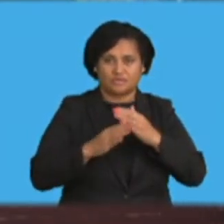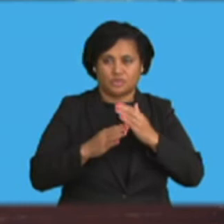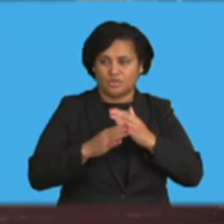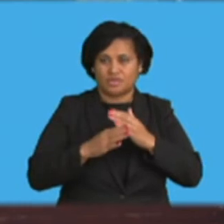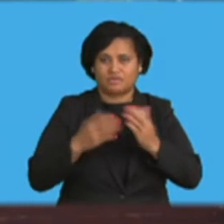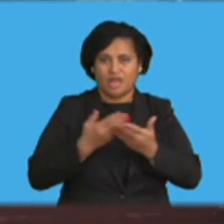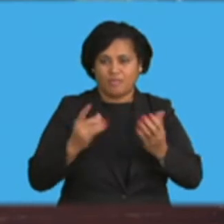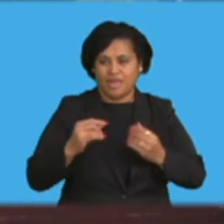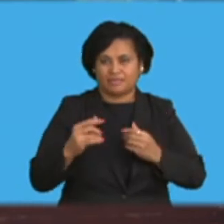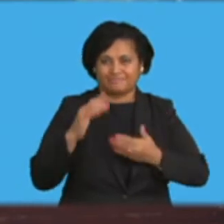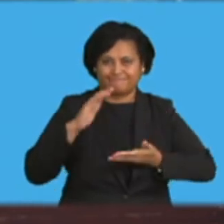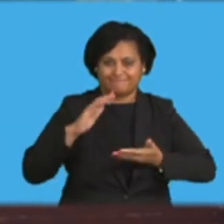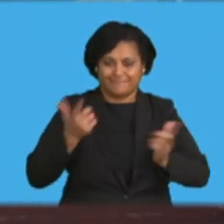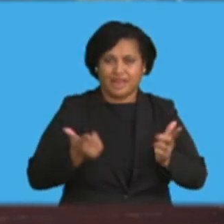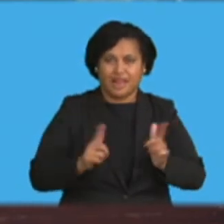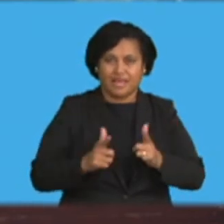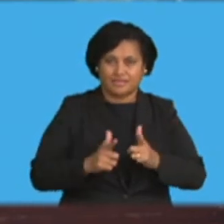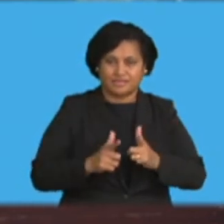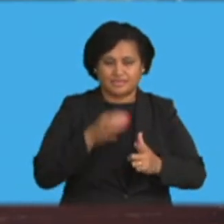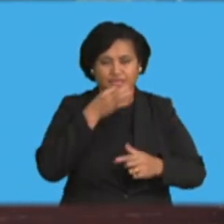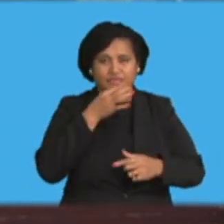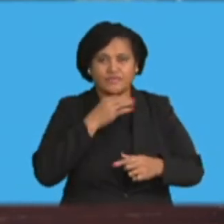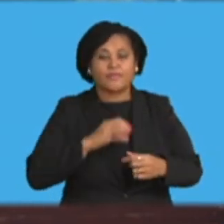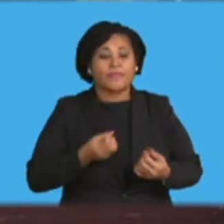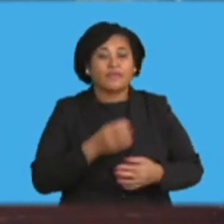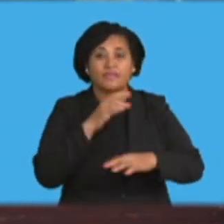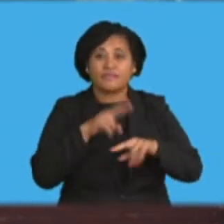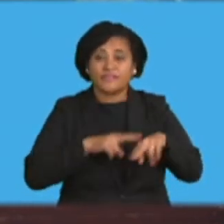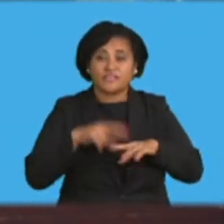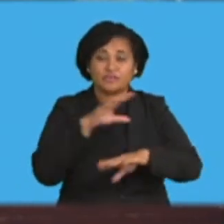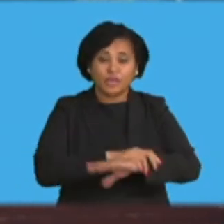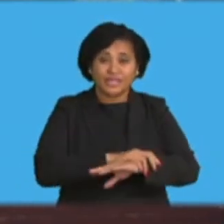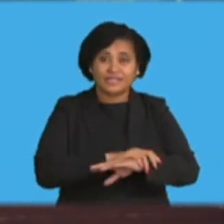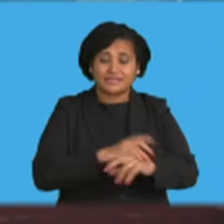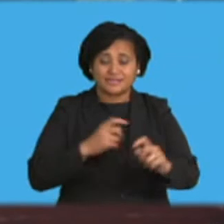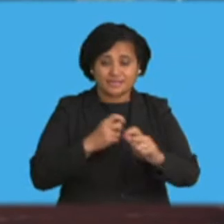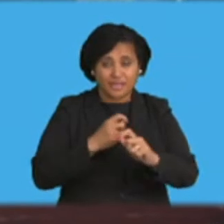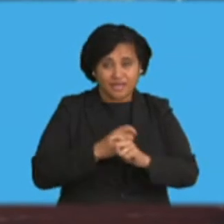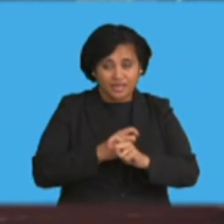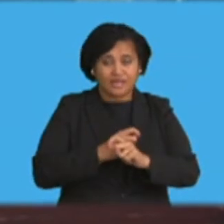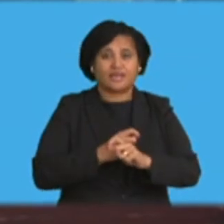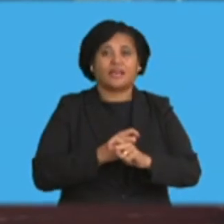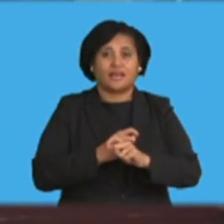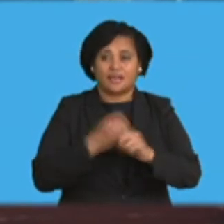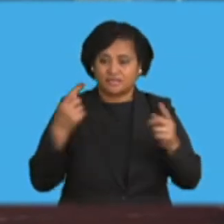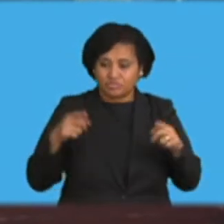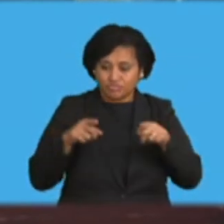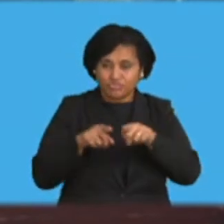Madam Speaker, the theme of the Fiji Police Force restructure and reform is aligning